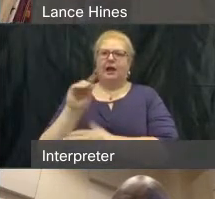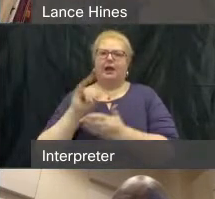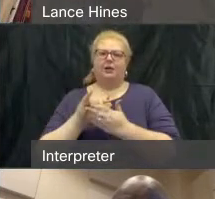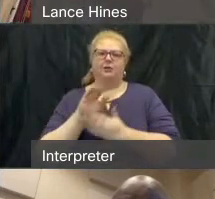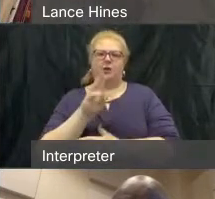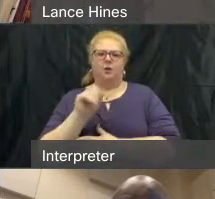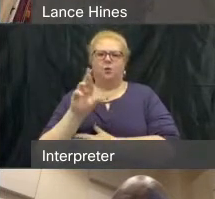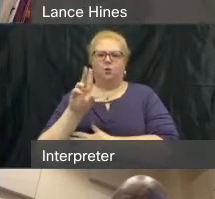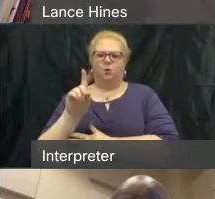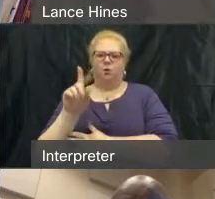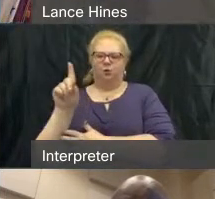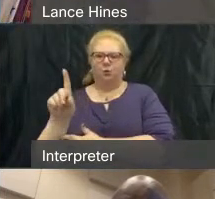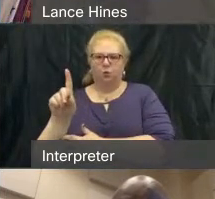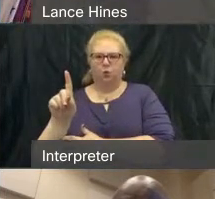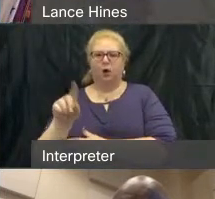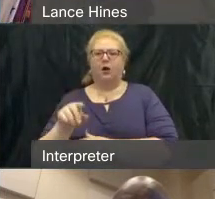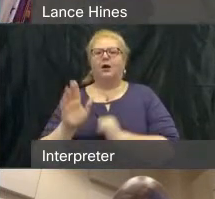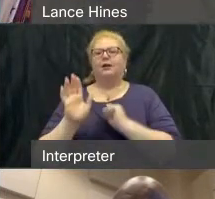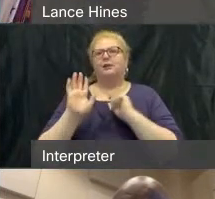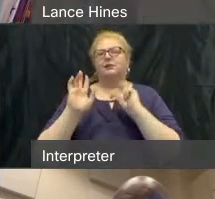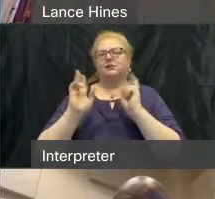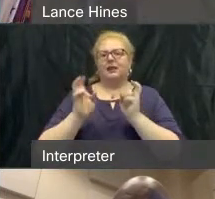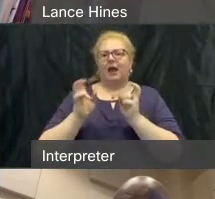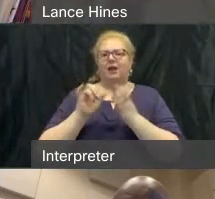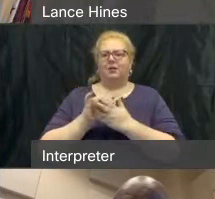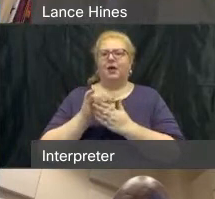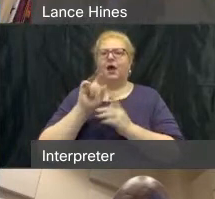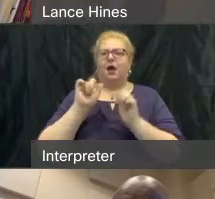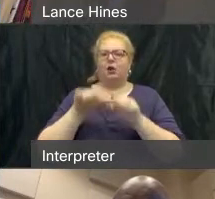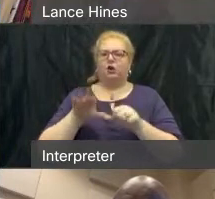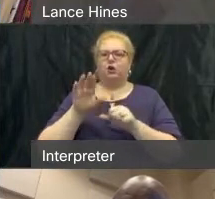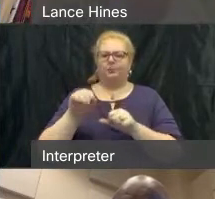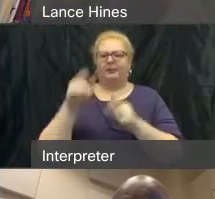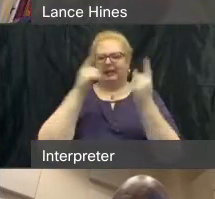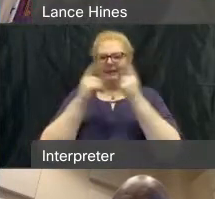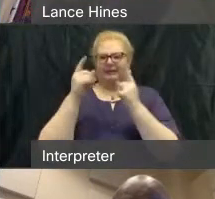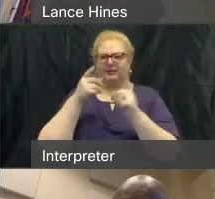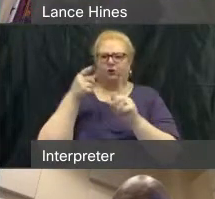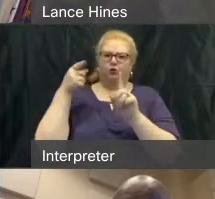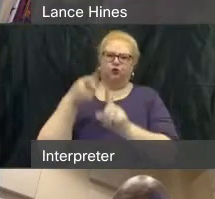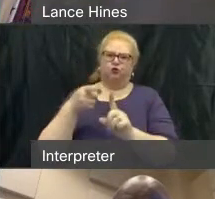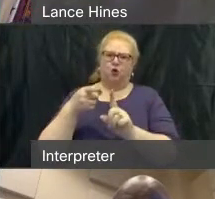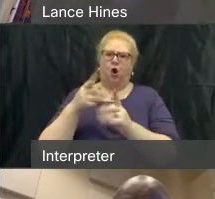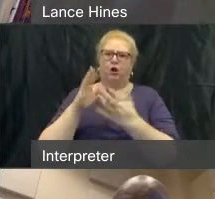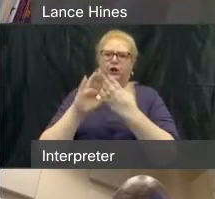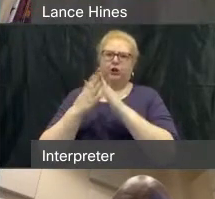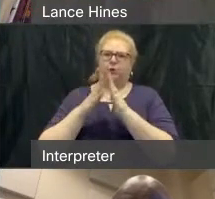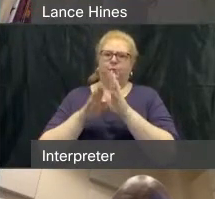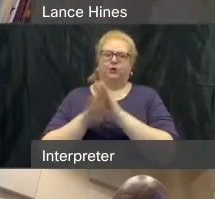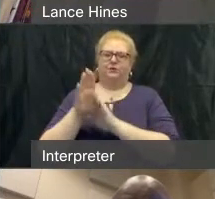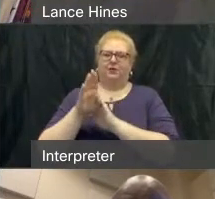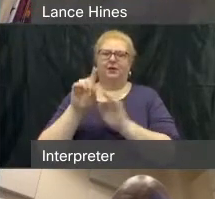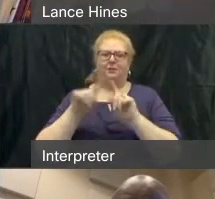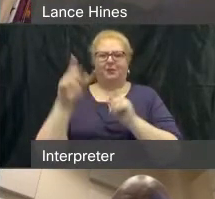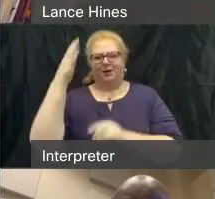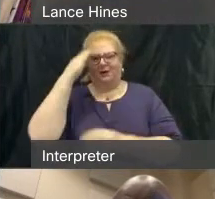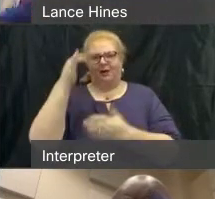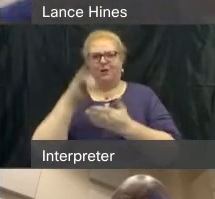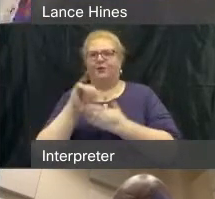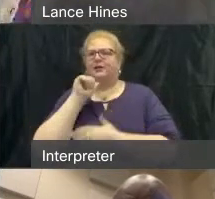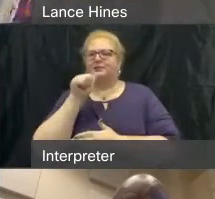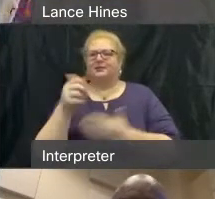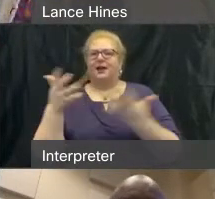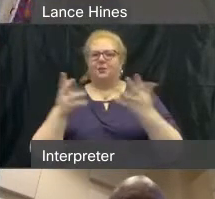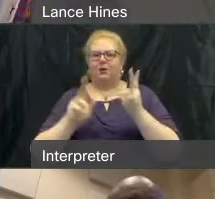Technically, that could be considered as targeted community development. However, we know that's not what residents would